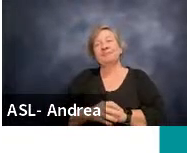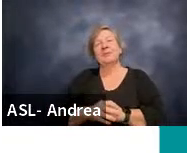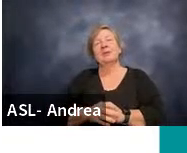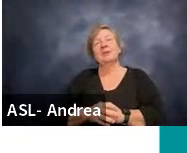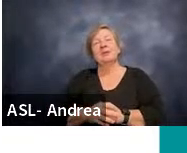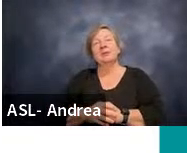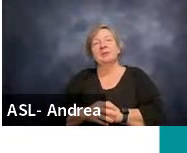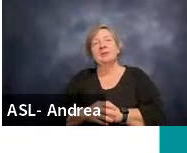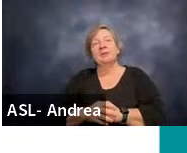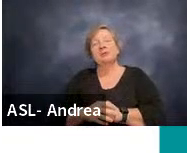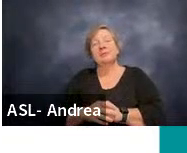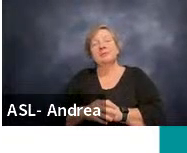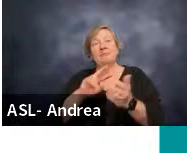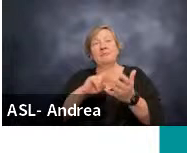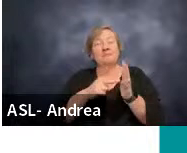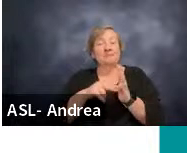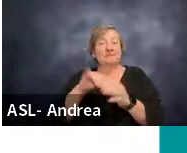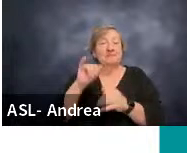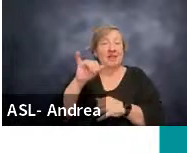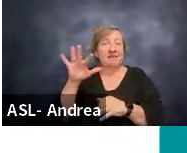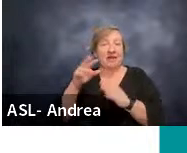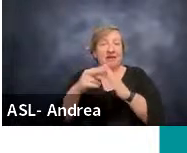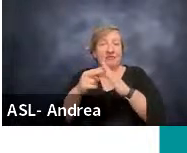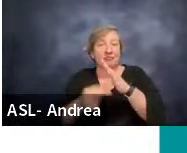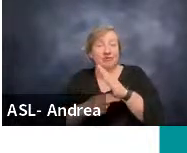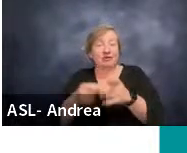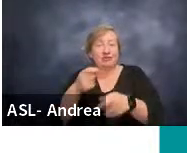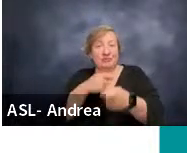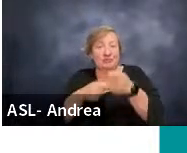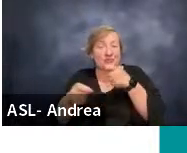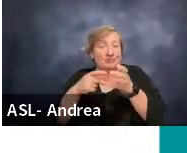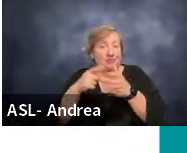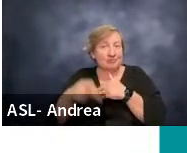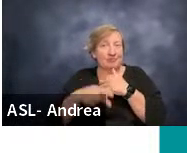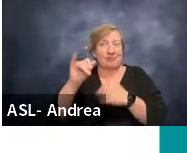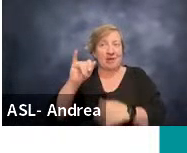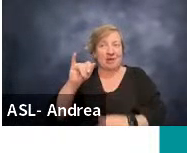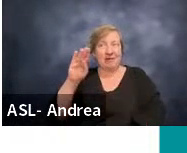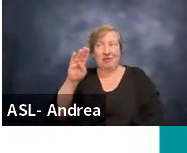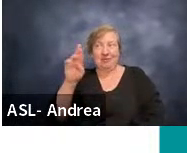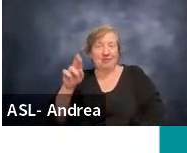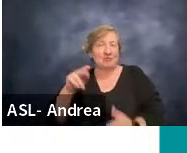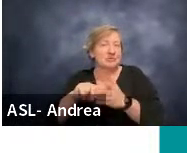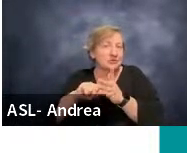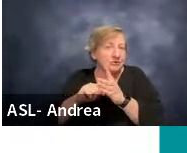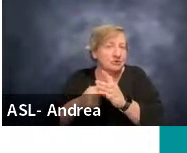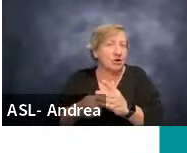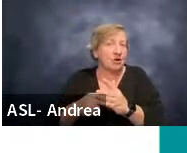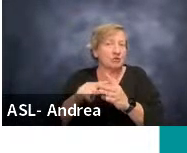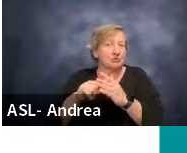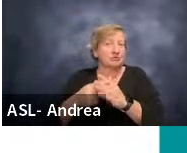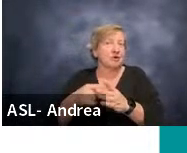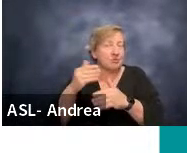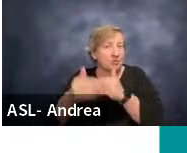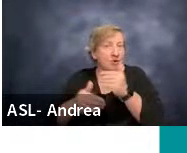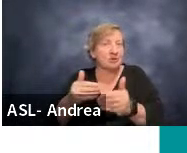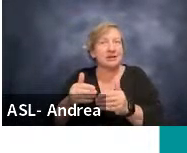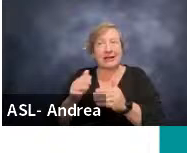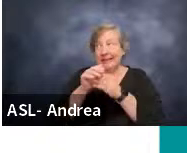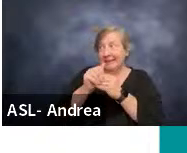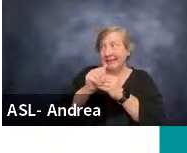So when the Interstate Bridge Program restarted this process, our federal lead agencies